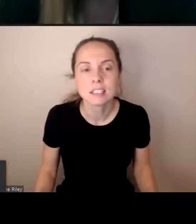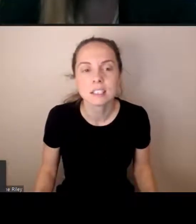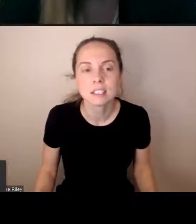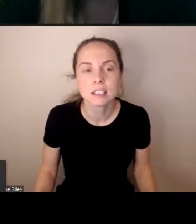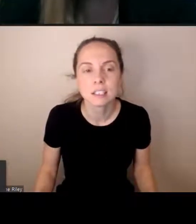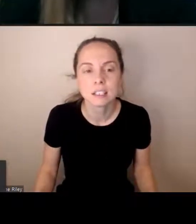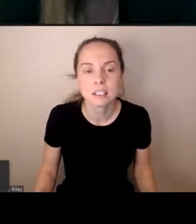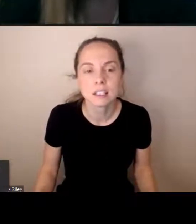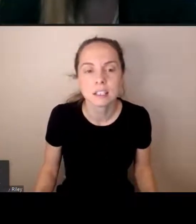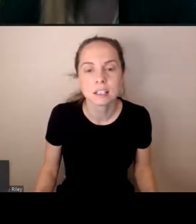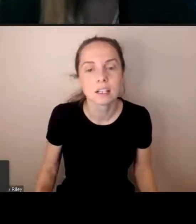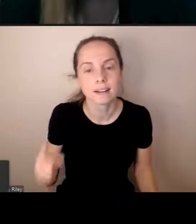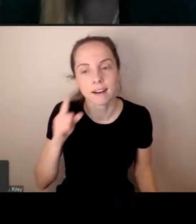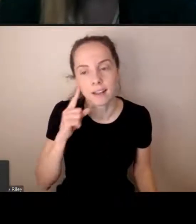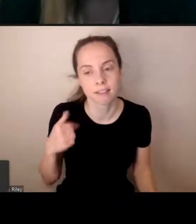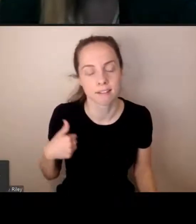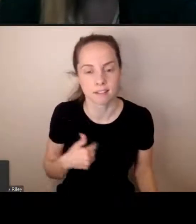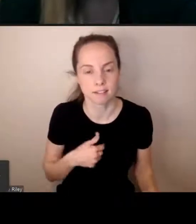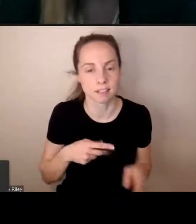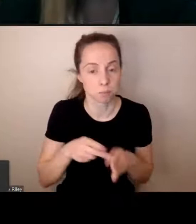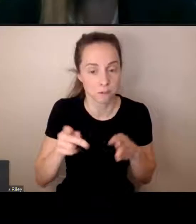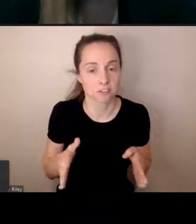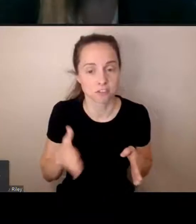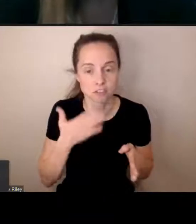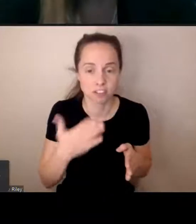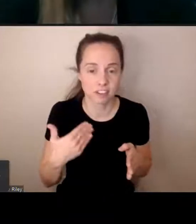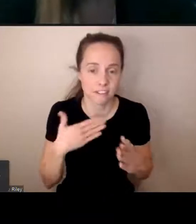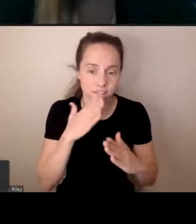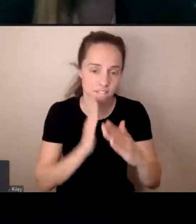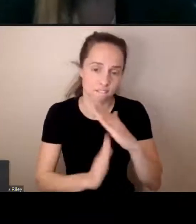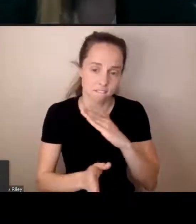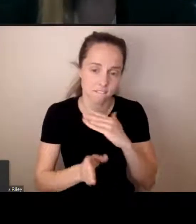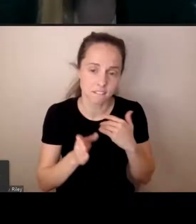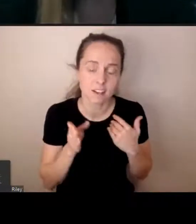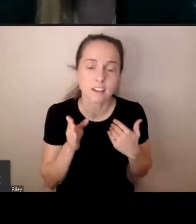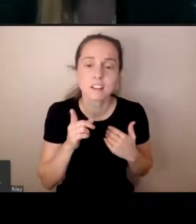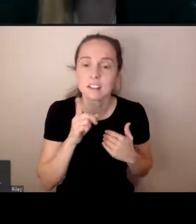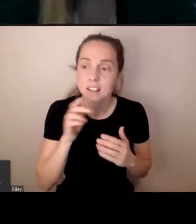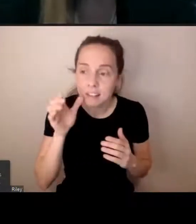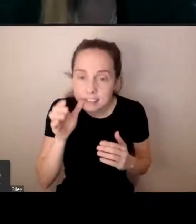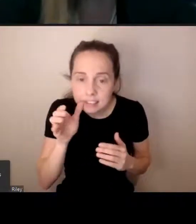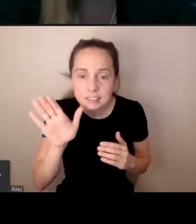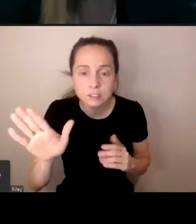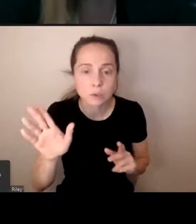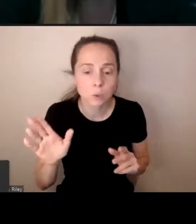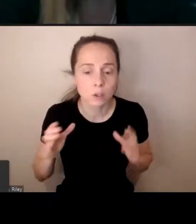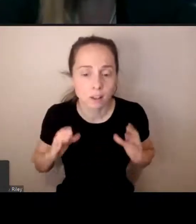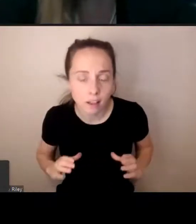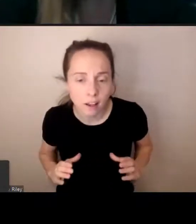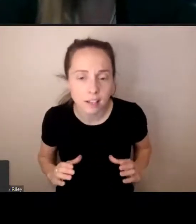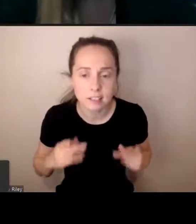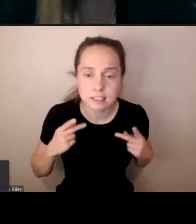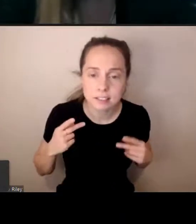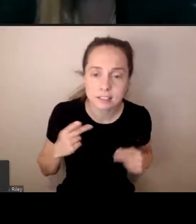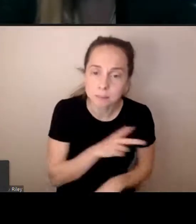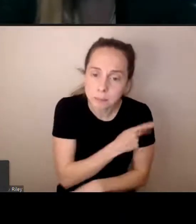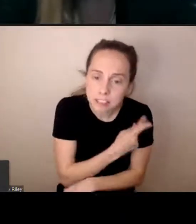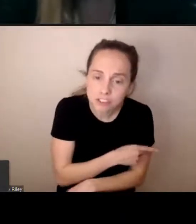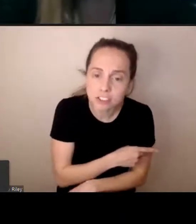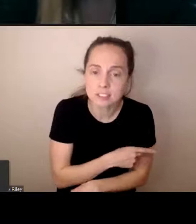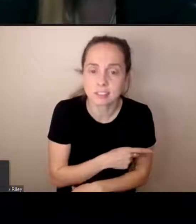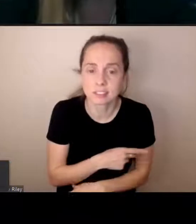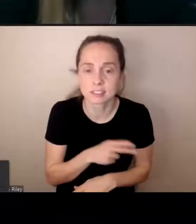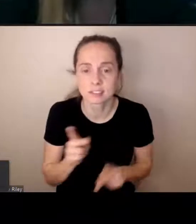have humility, listen to your constituents, listen to your clients, listen to your patients, whatever your discipline